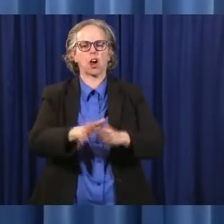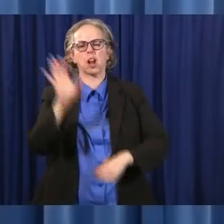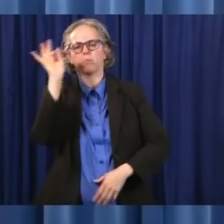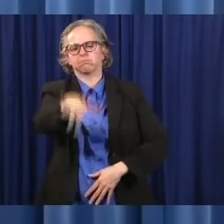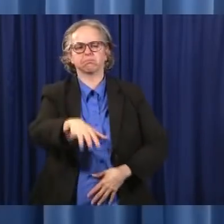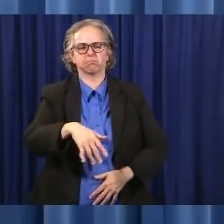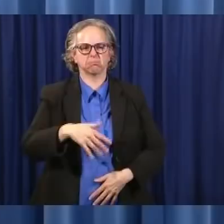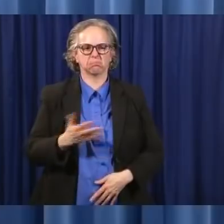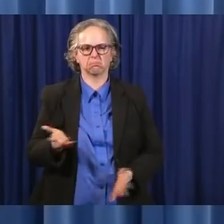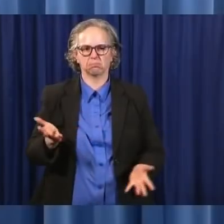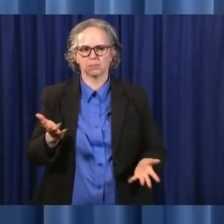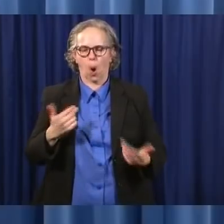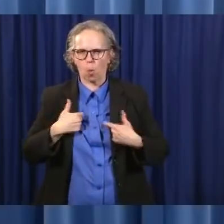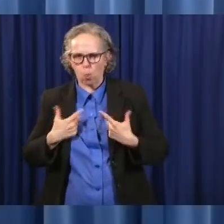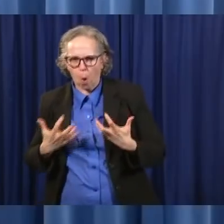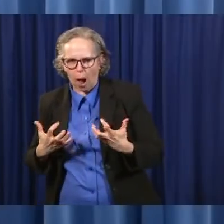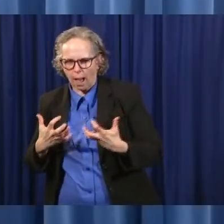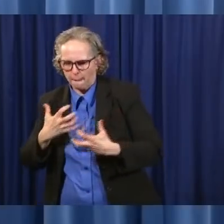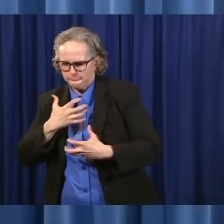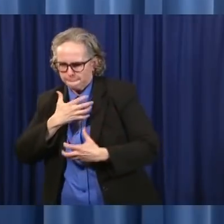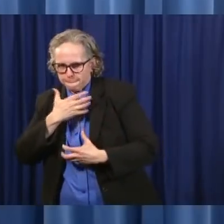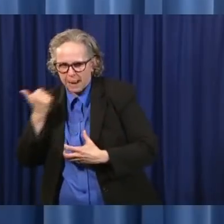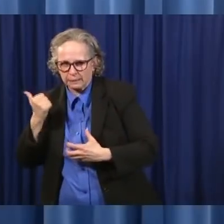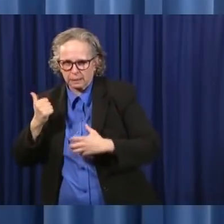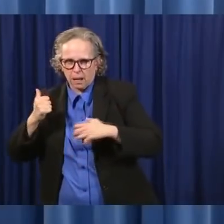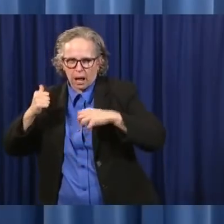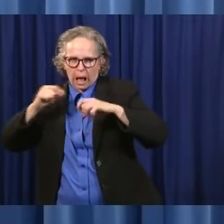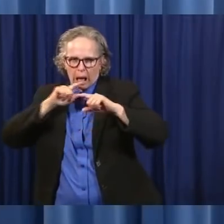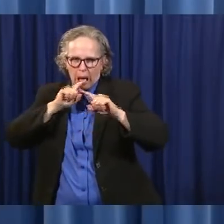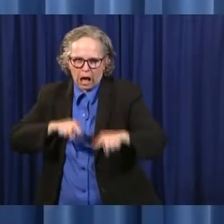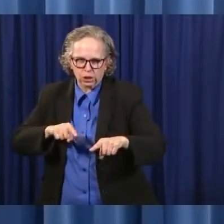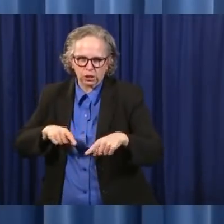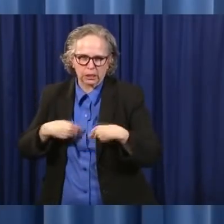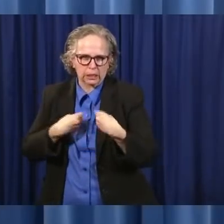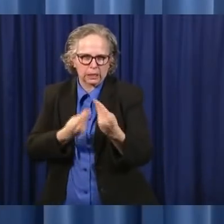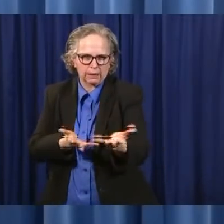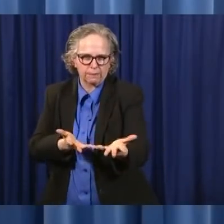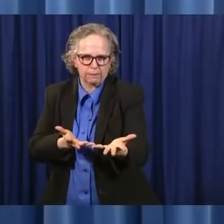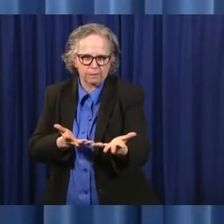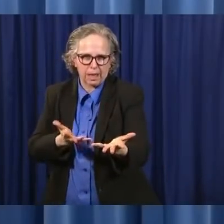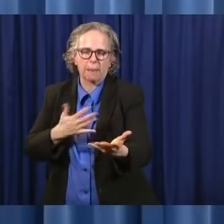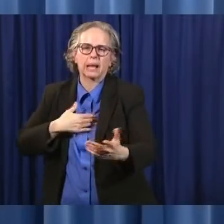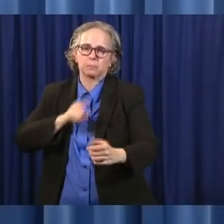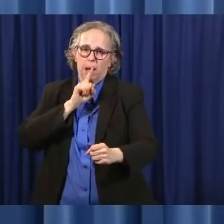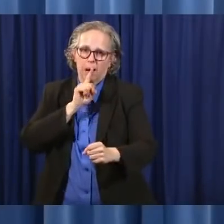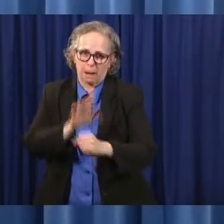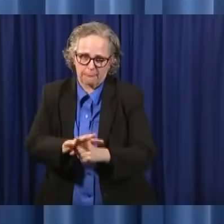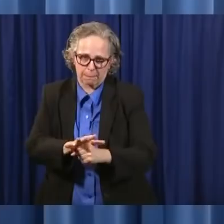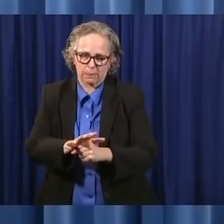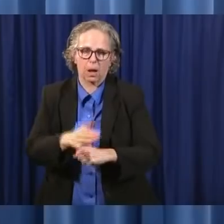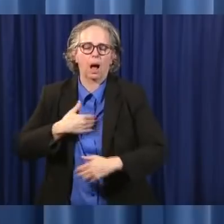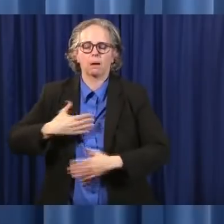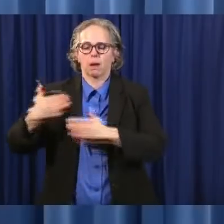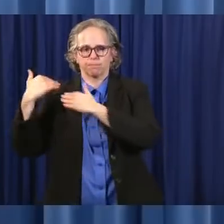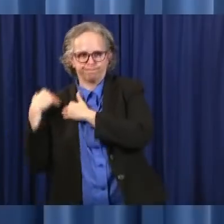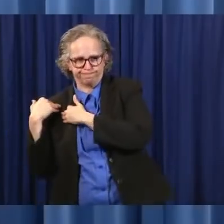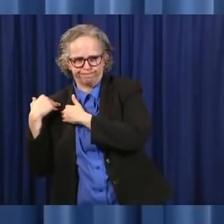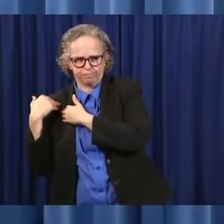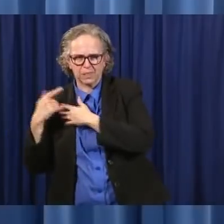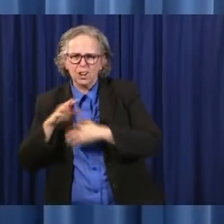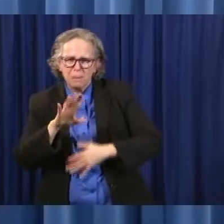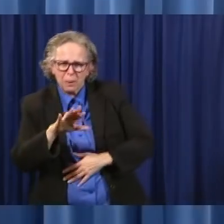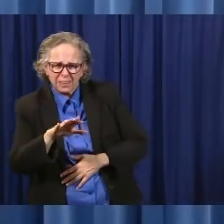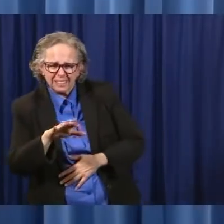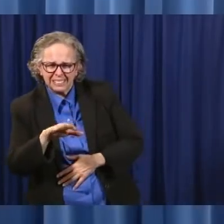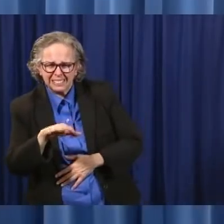expect when they drop off their child, and that is my commitment to them, and that's what I'm going to do. But for those parents who are returning to work this